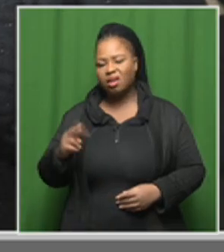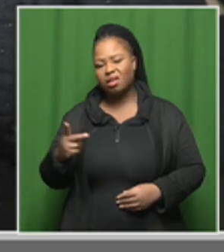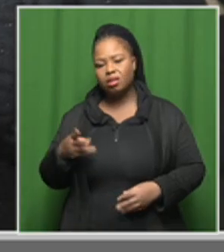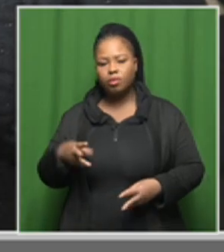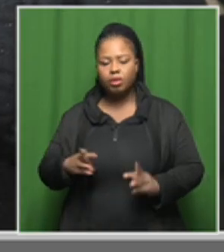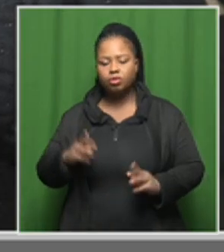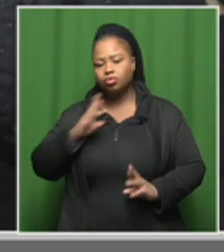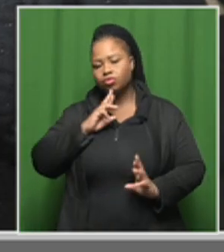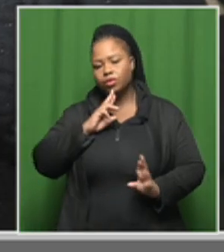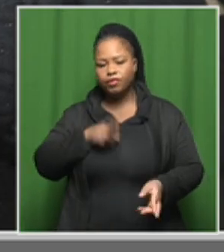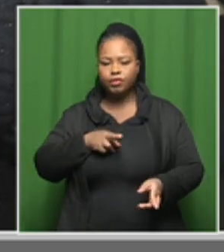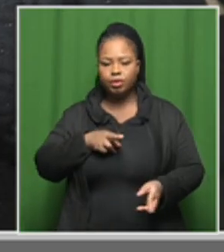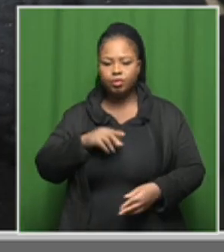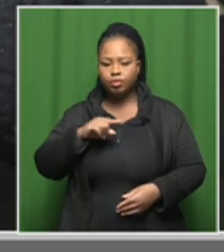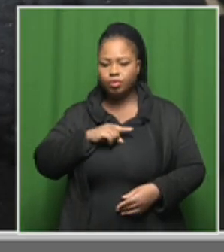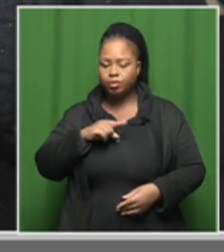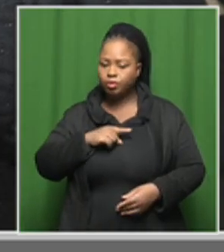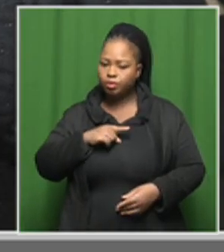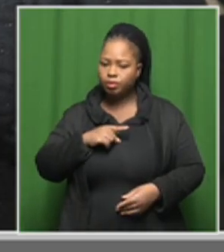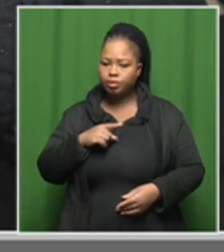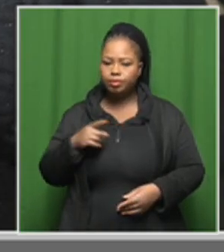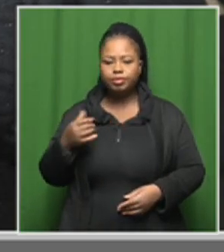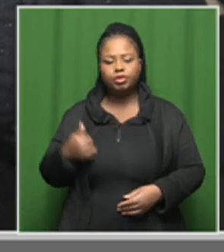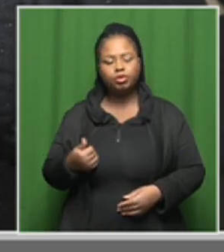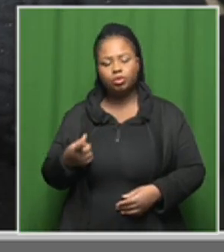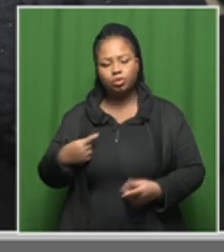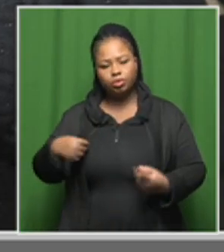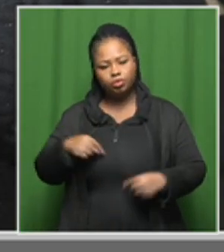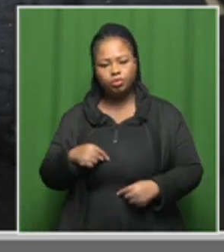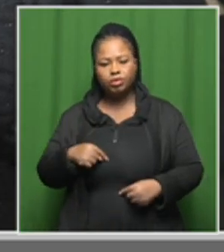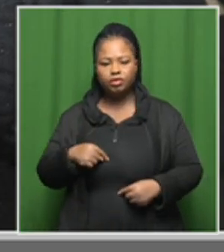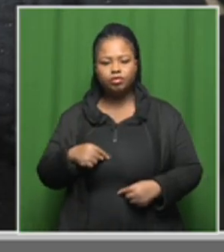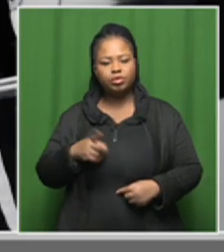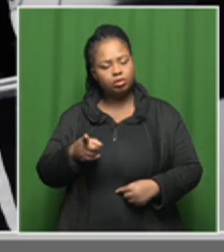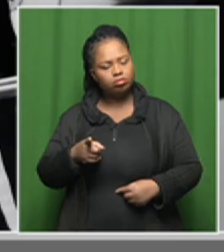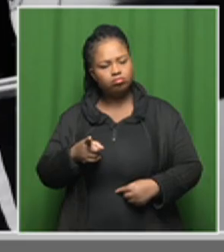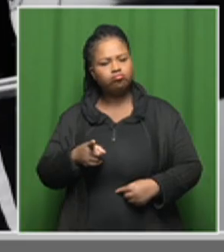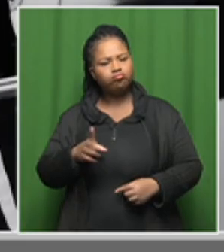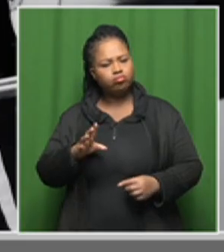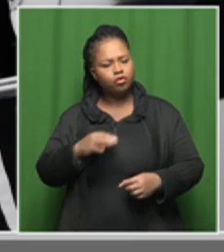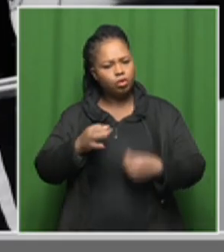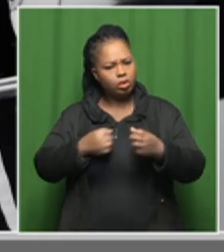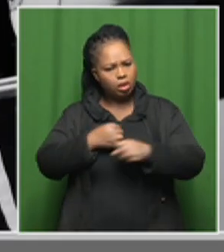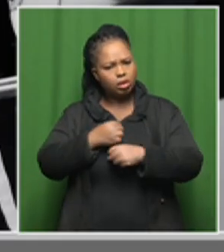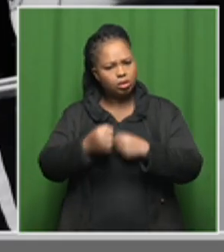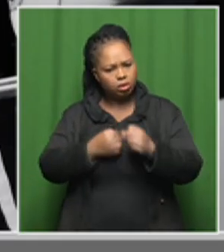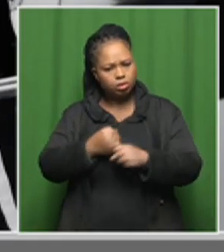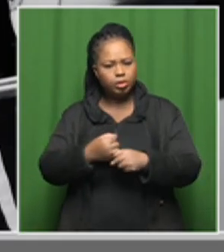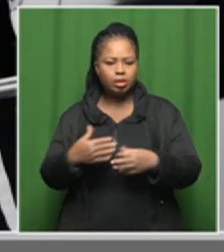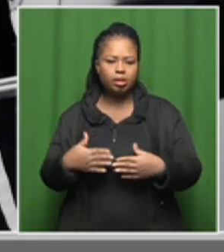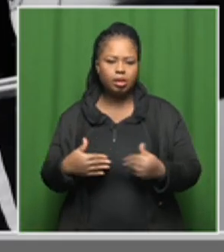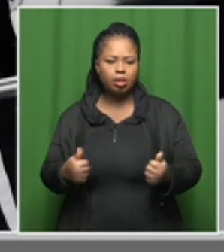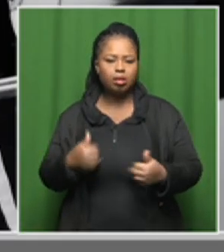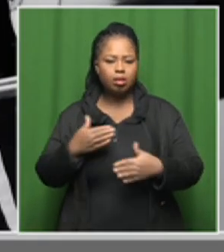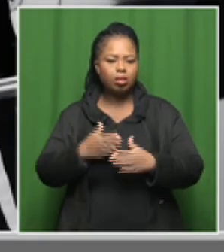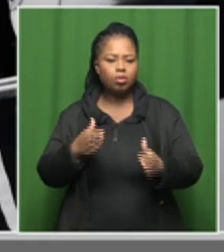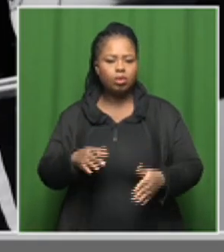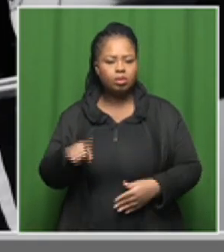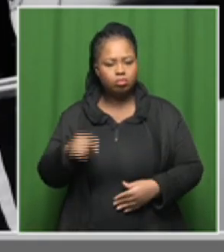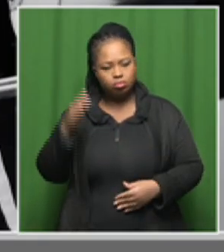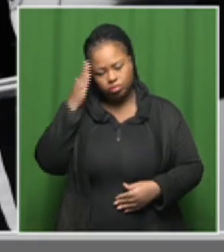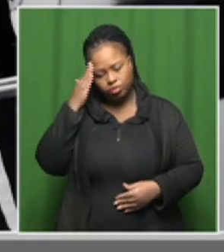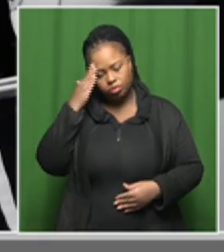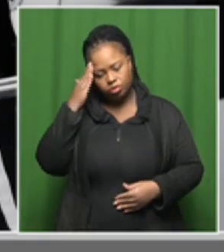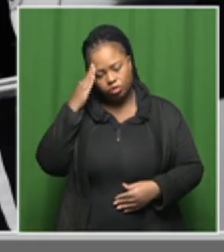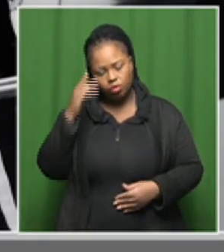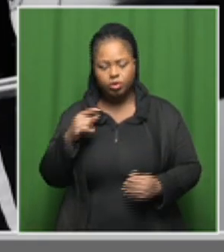We are noticing that, having been involved in this for many years, those are improving. But health workers should know that they should always